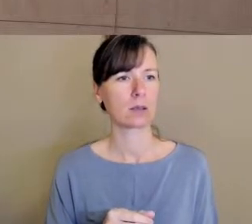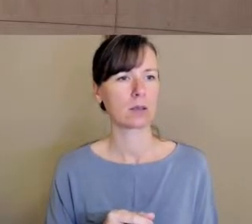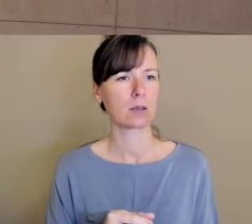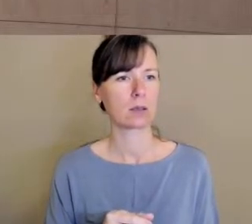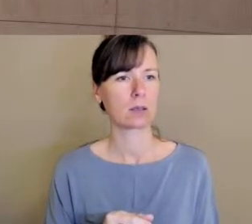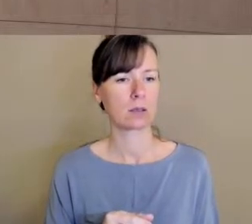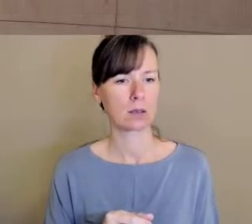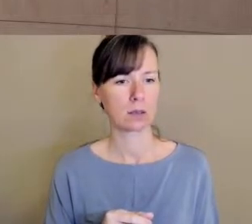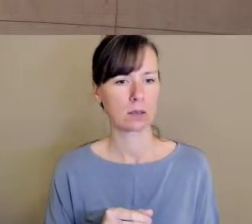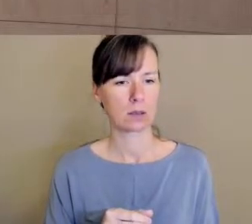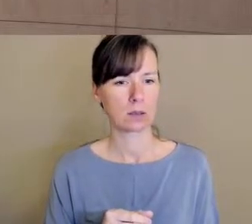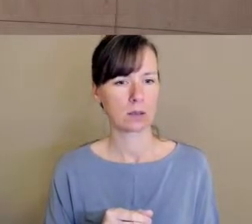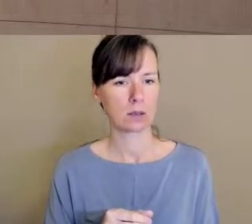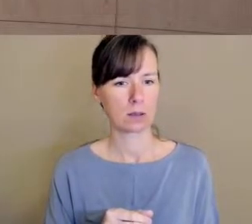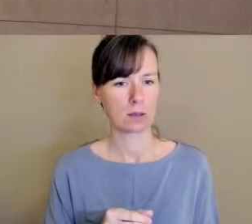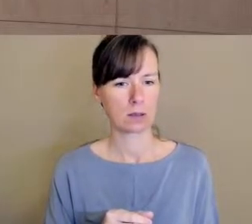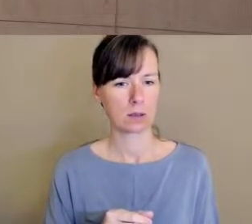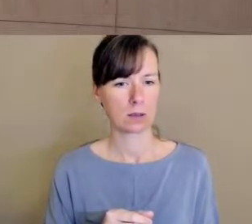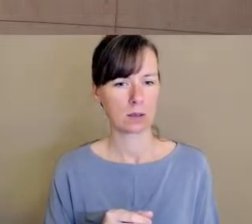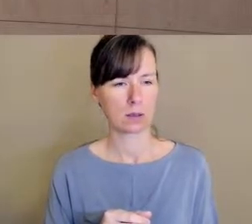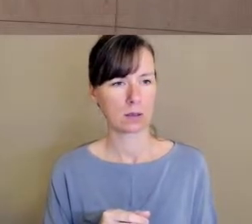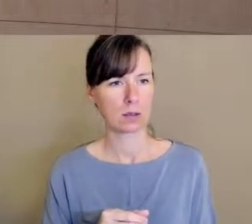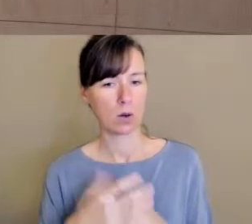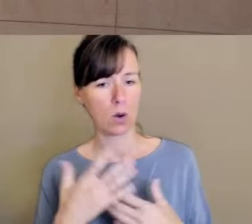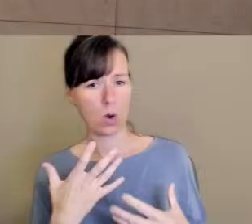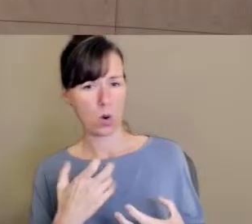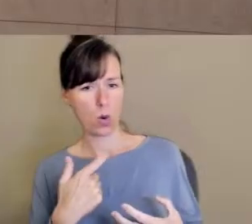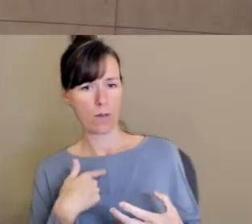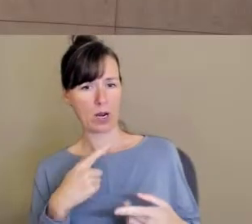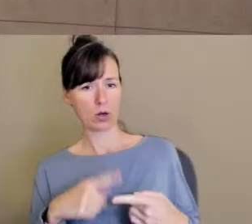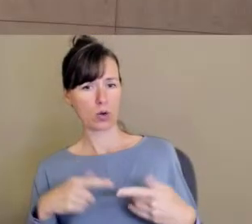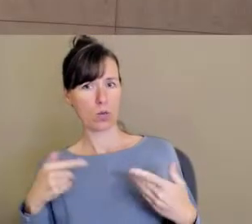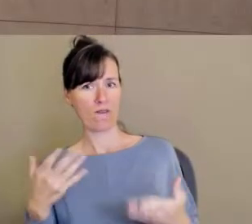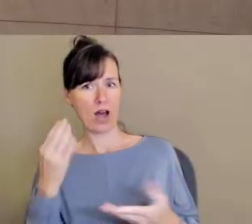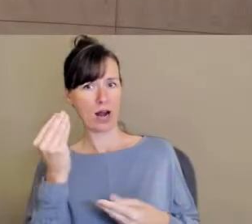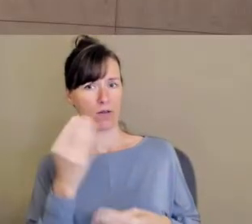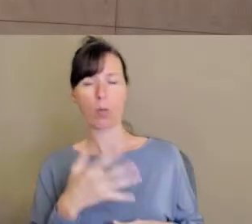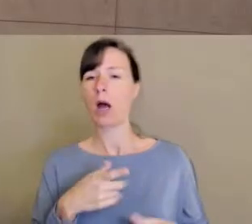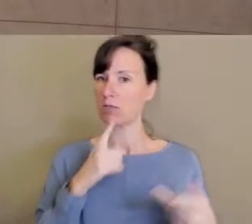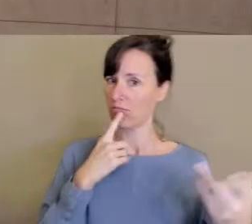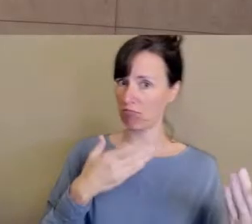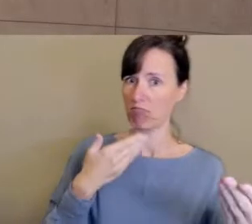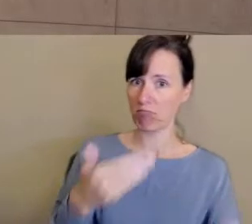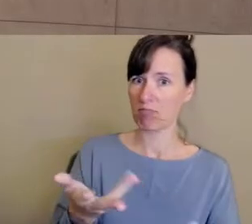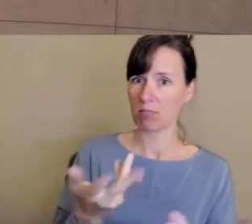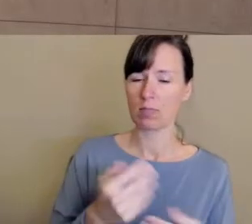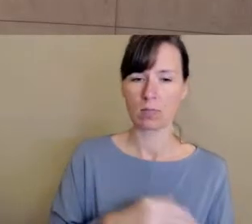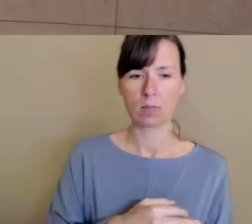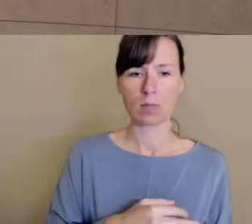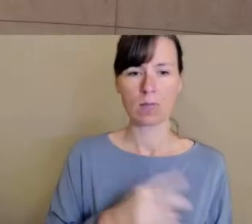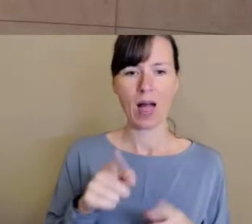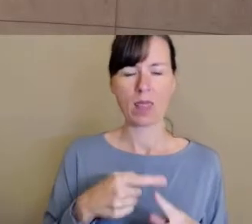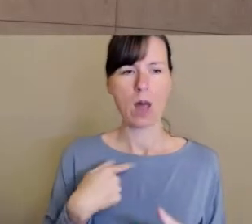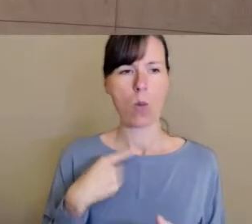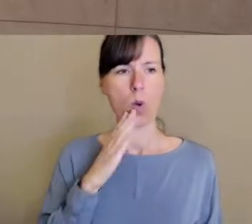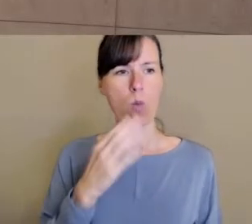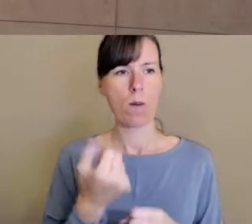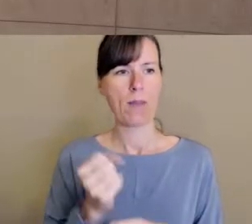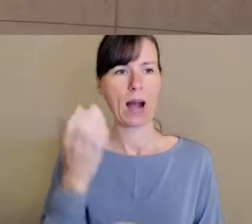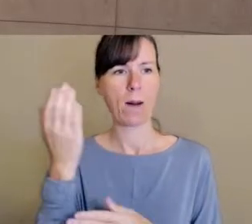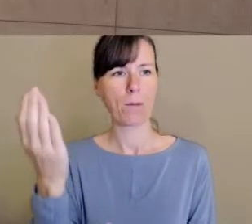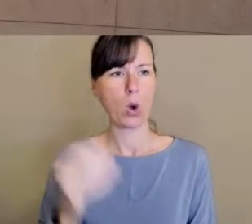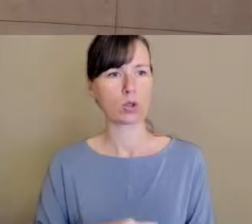Who would like me to provide one, please? Feel free. Yeah. And then we'll make a motion.